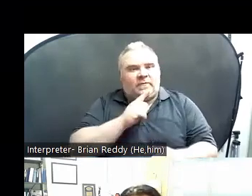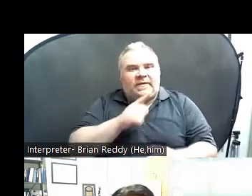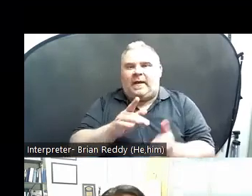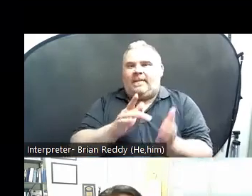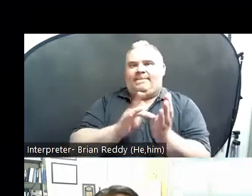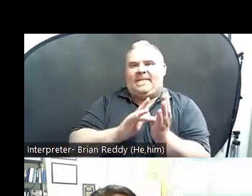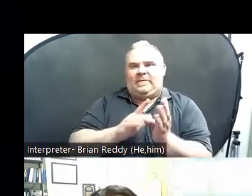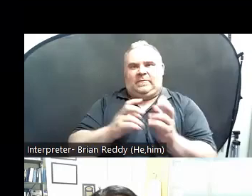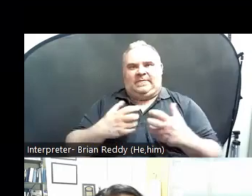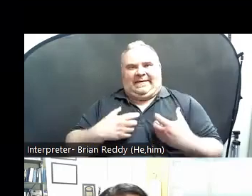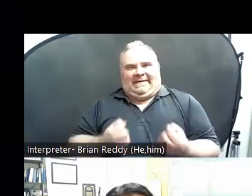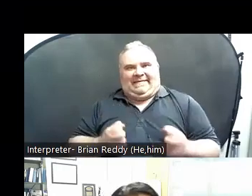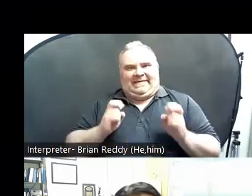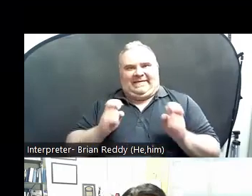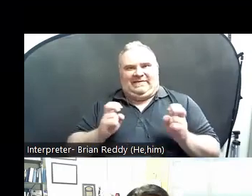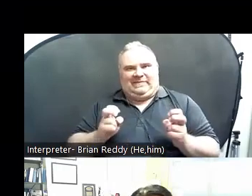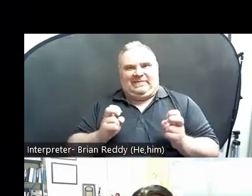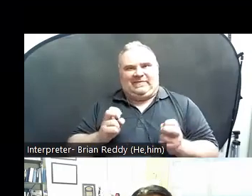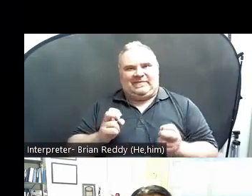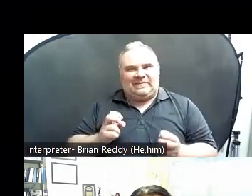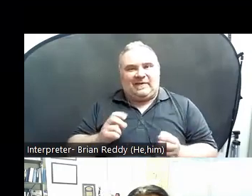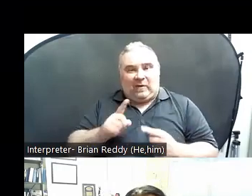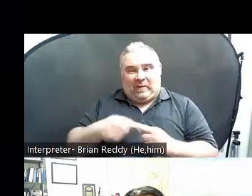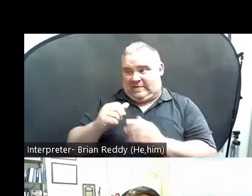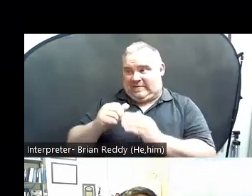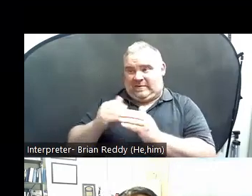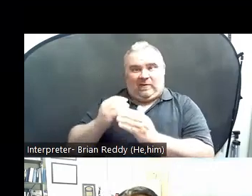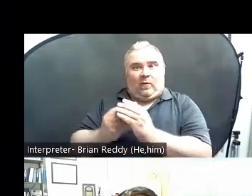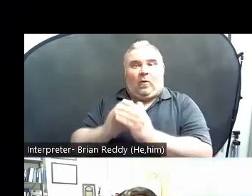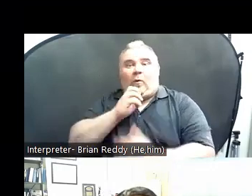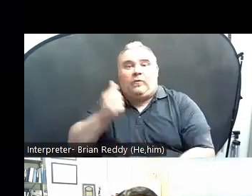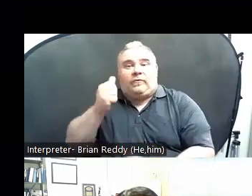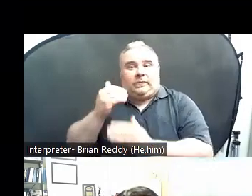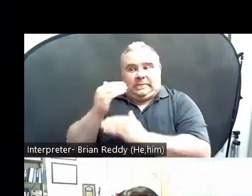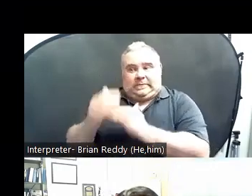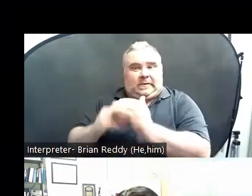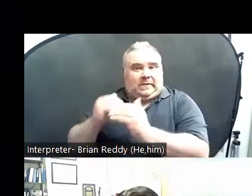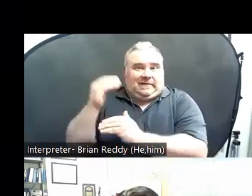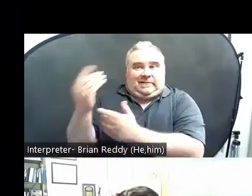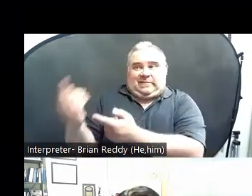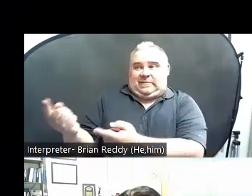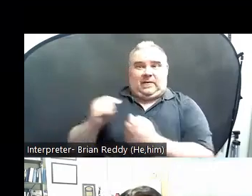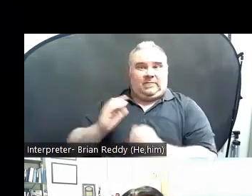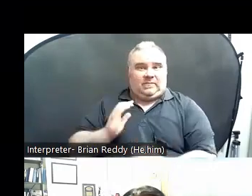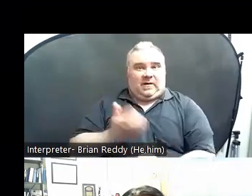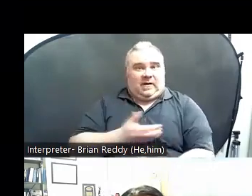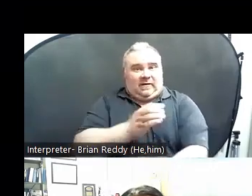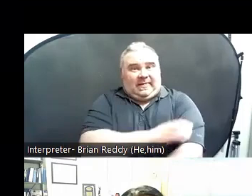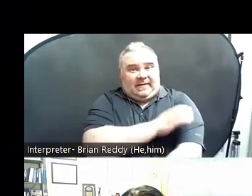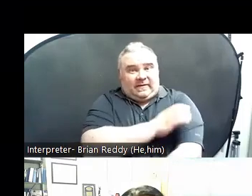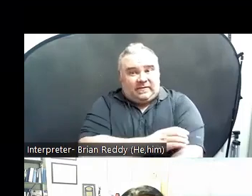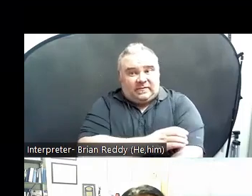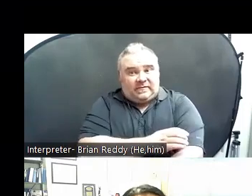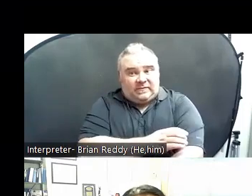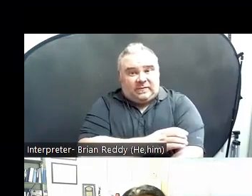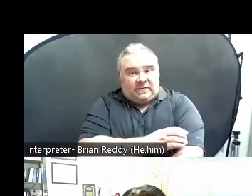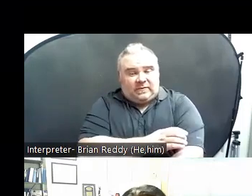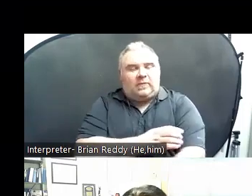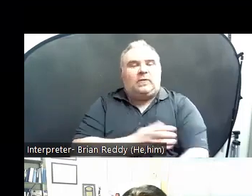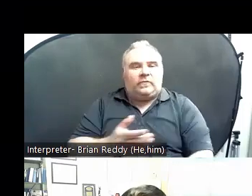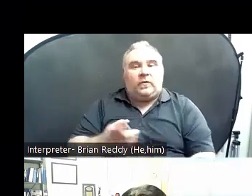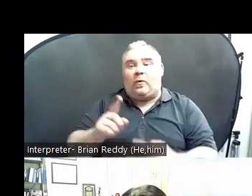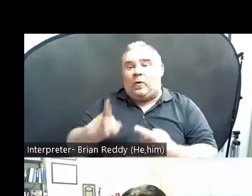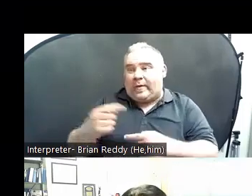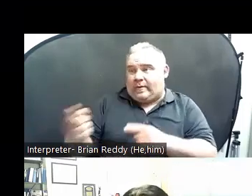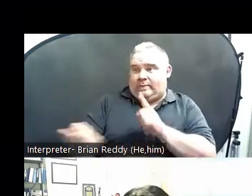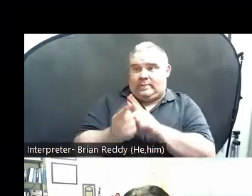medical issues that older adults have when they come to the clinic. And they really, so when older adults come